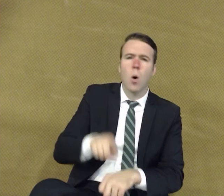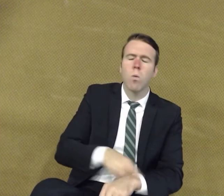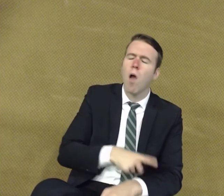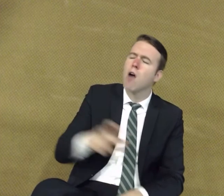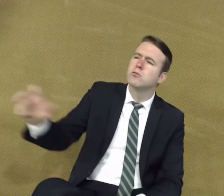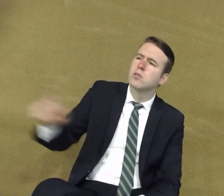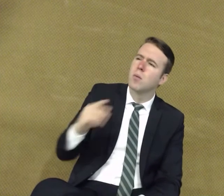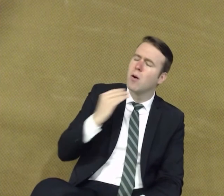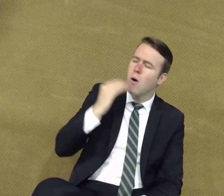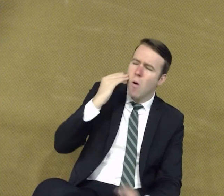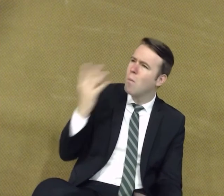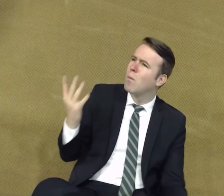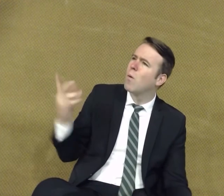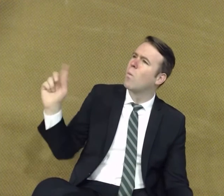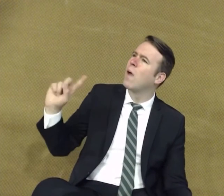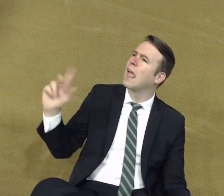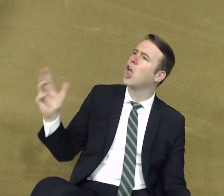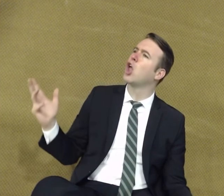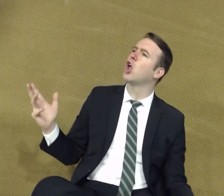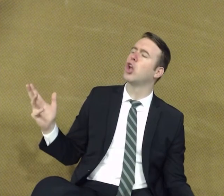long in coming?